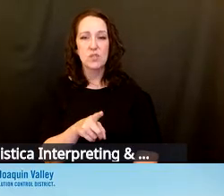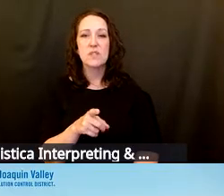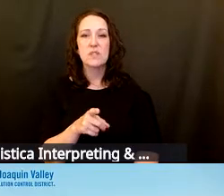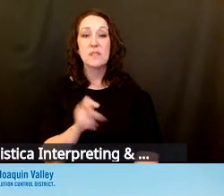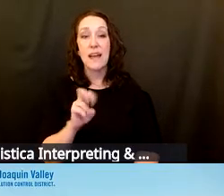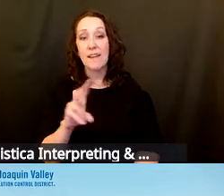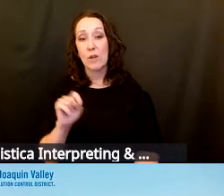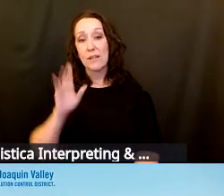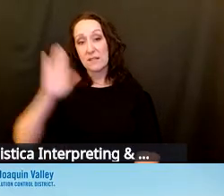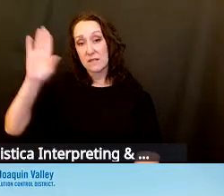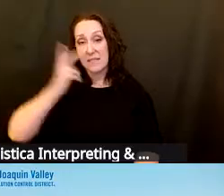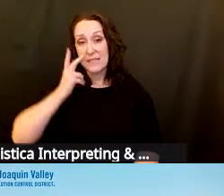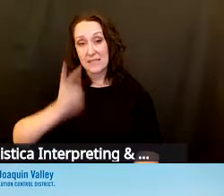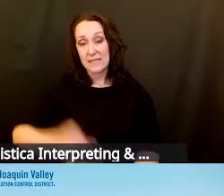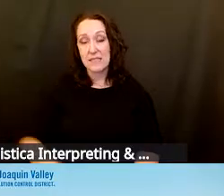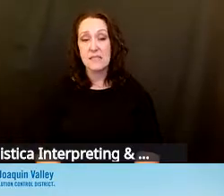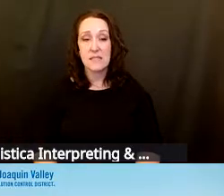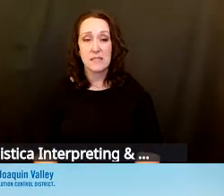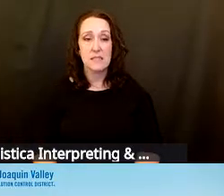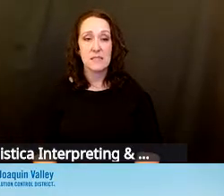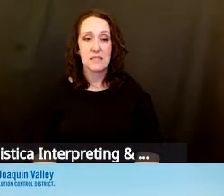your hand raised.